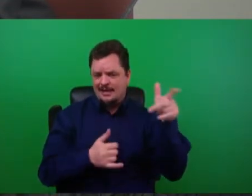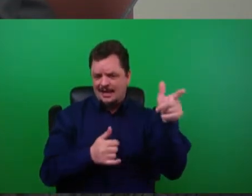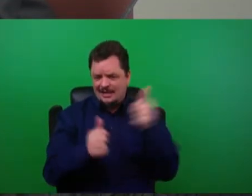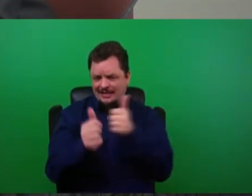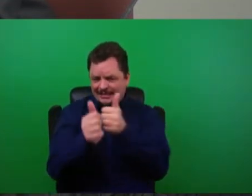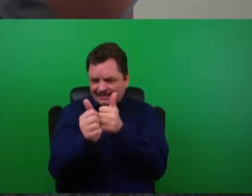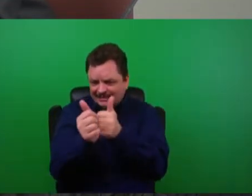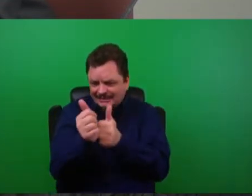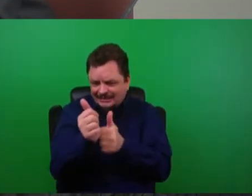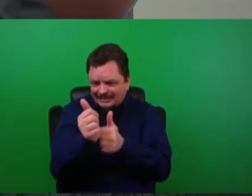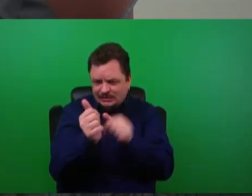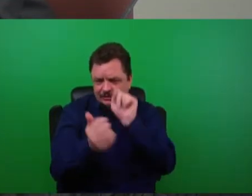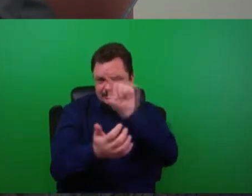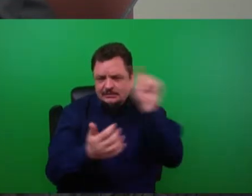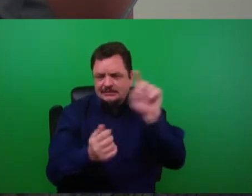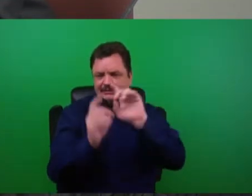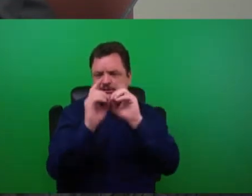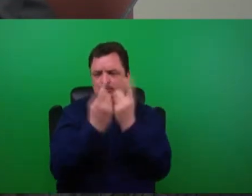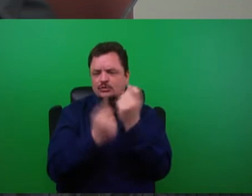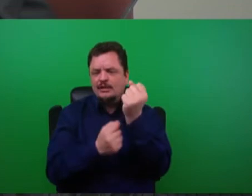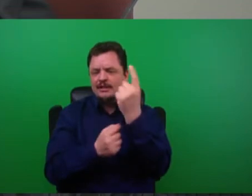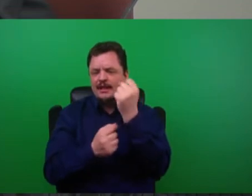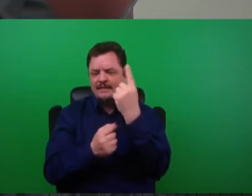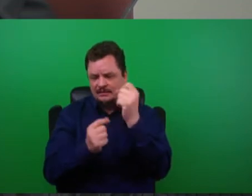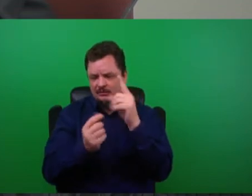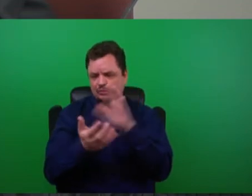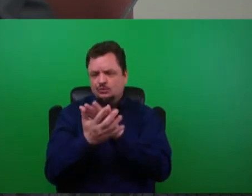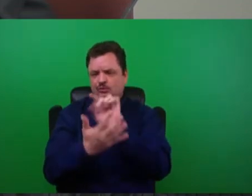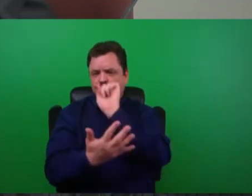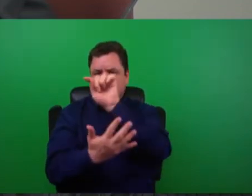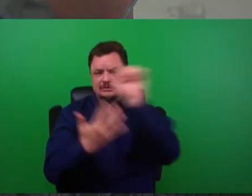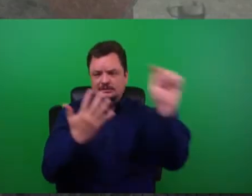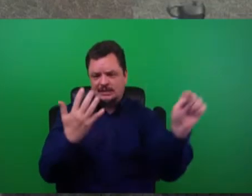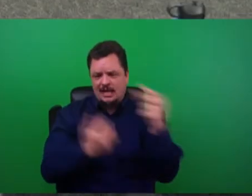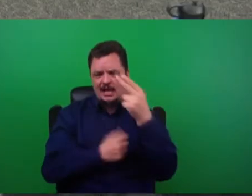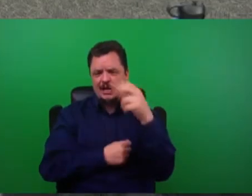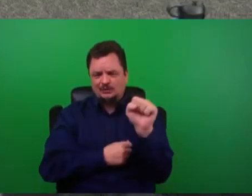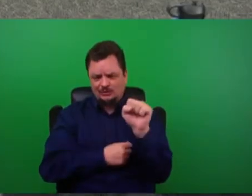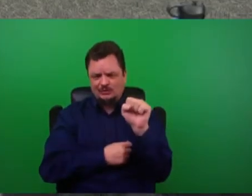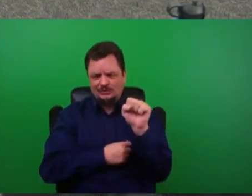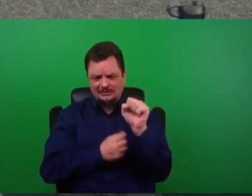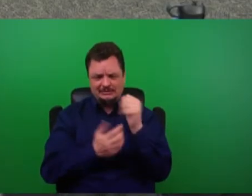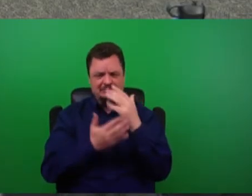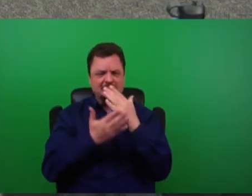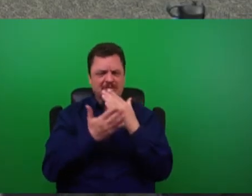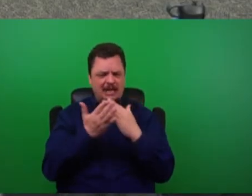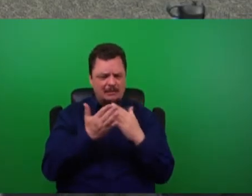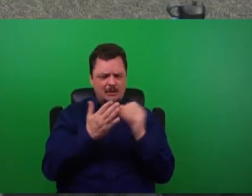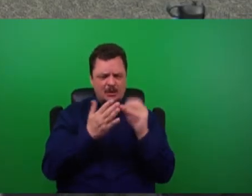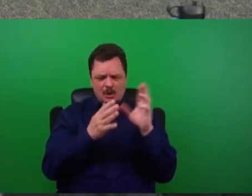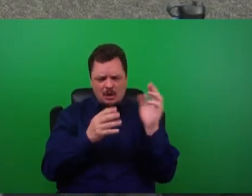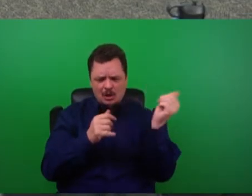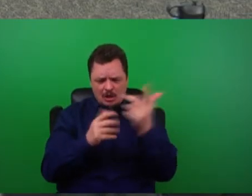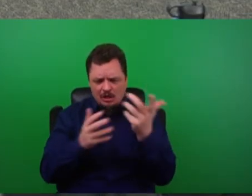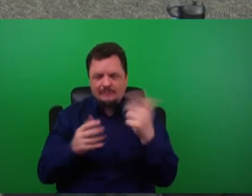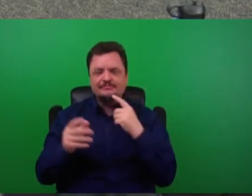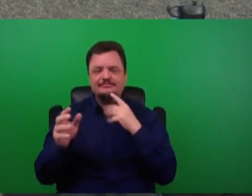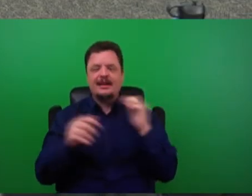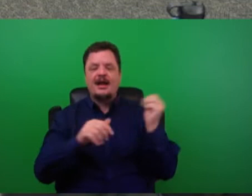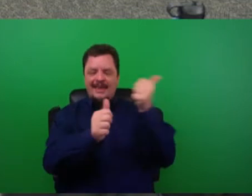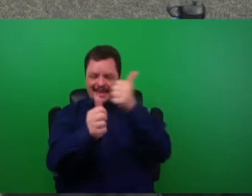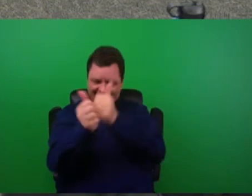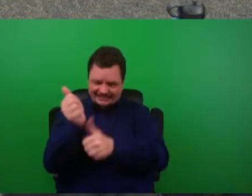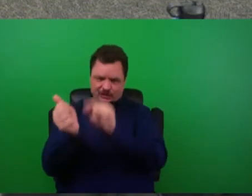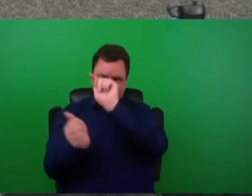each D11 high school? Yes. Only at some, or so every high school has multiple doses on